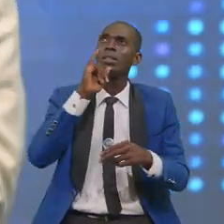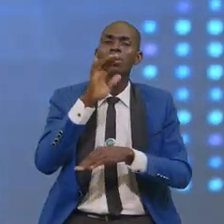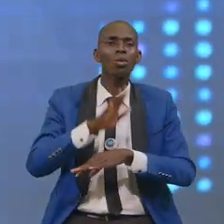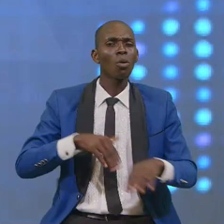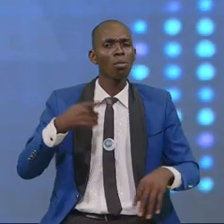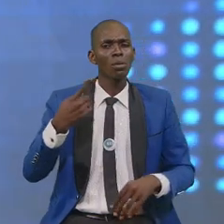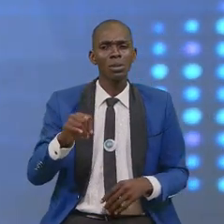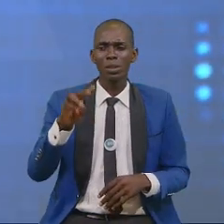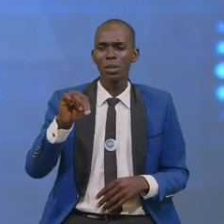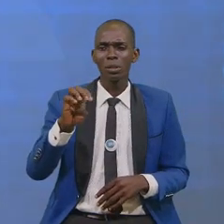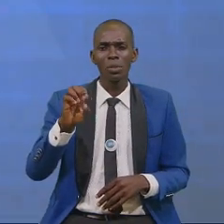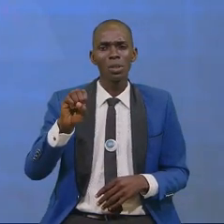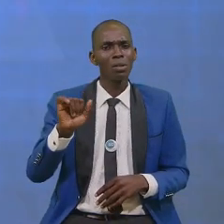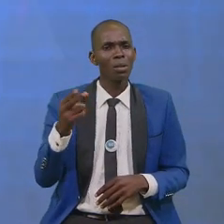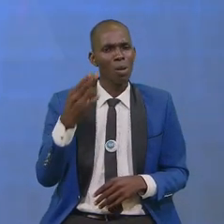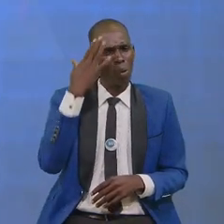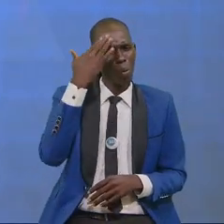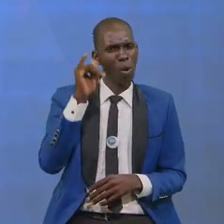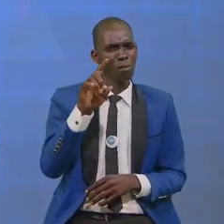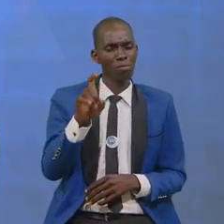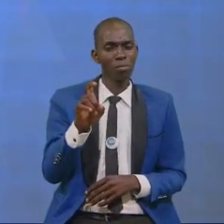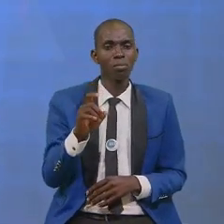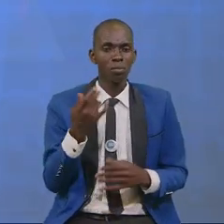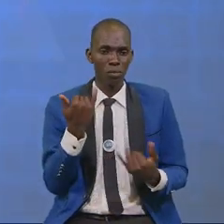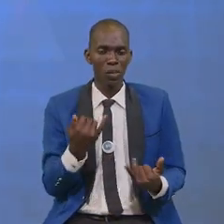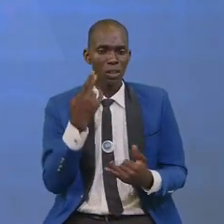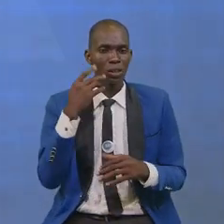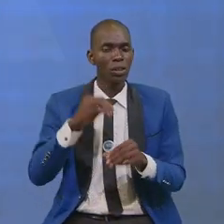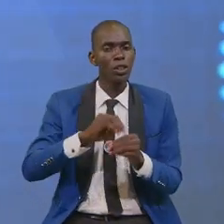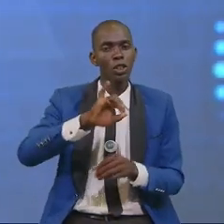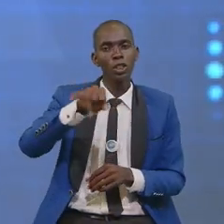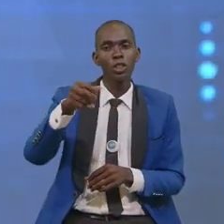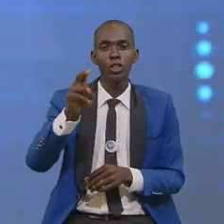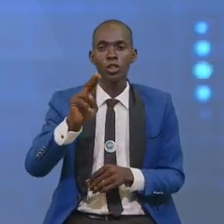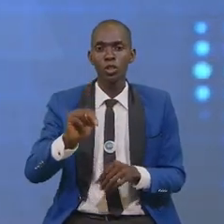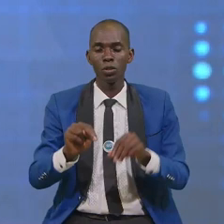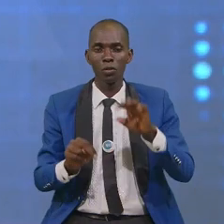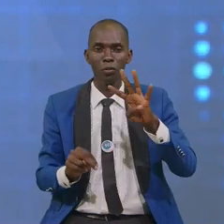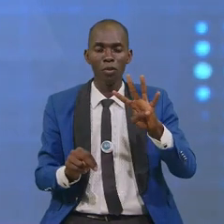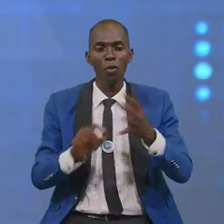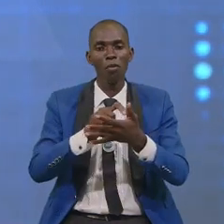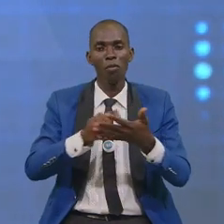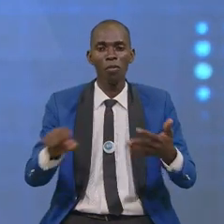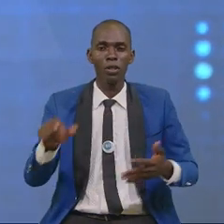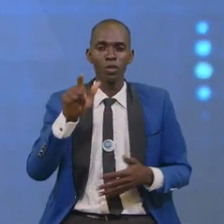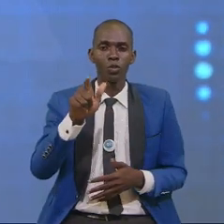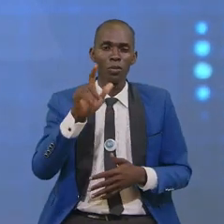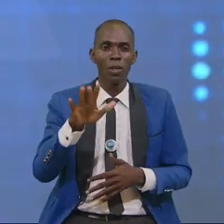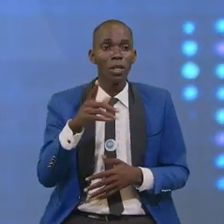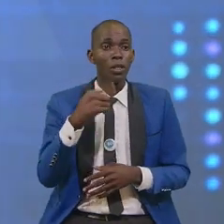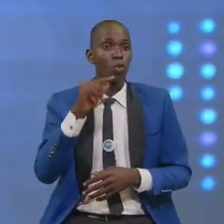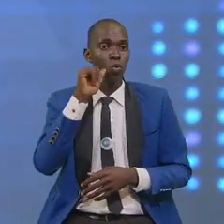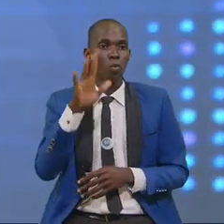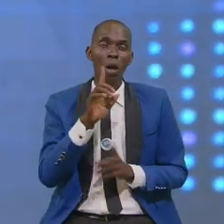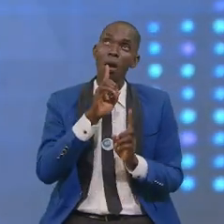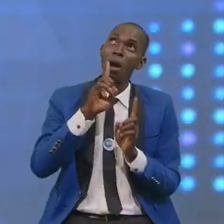this. John chapter 4, verse 25. The woman saith unto him,